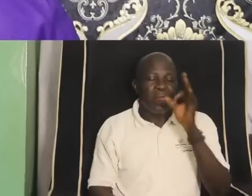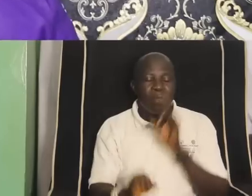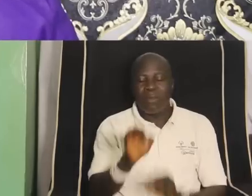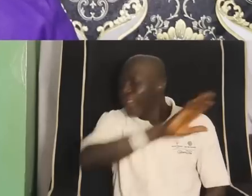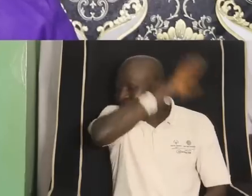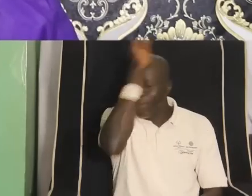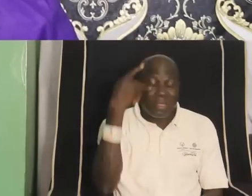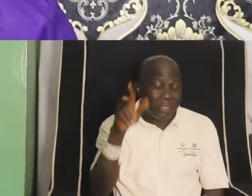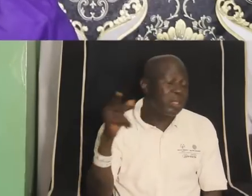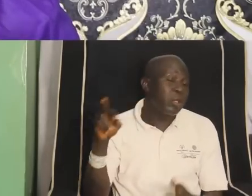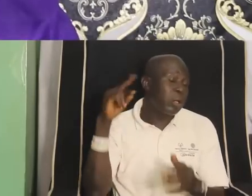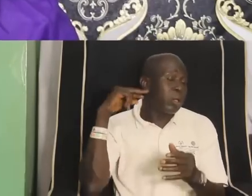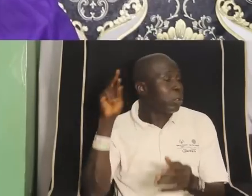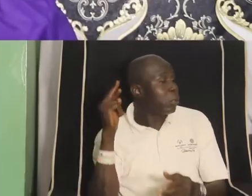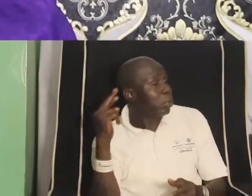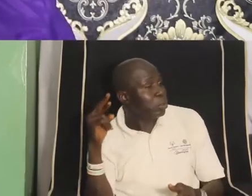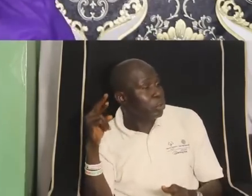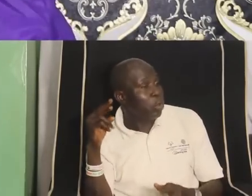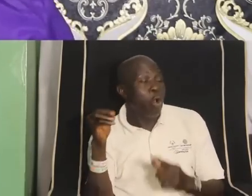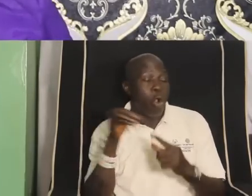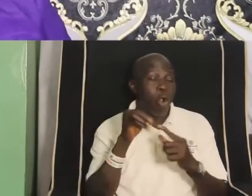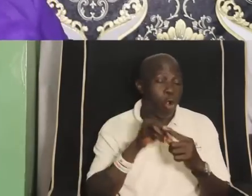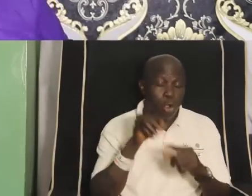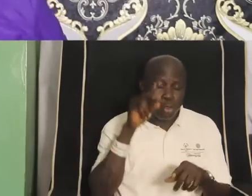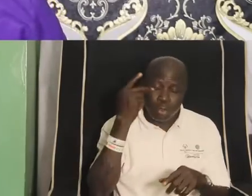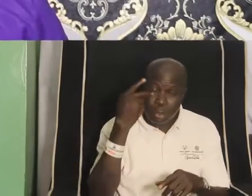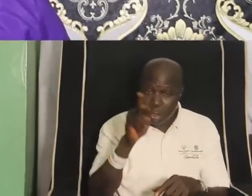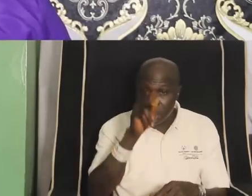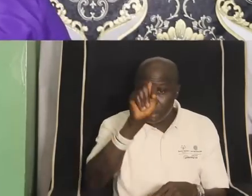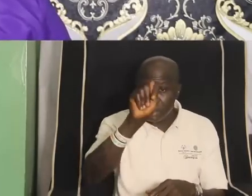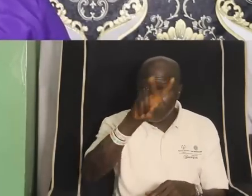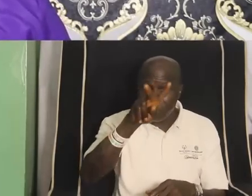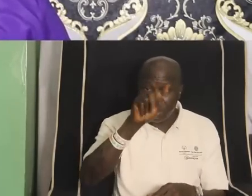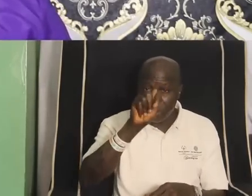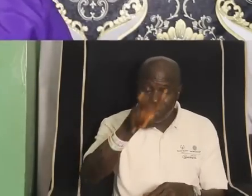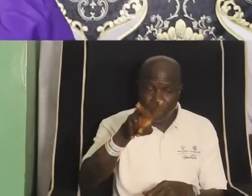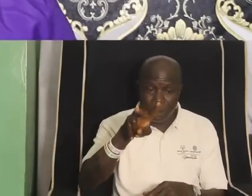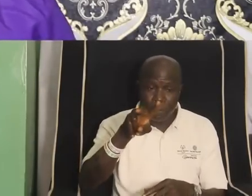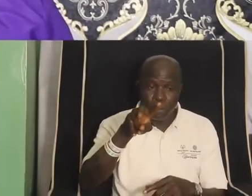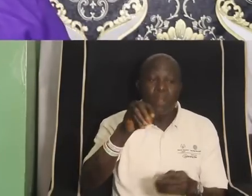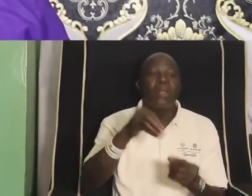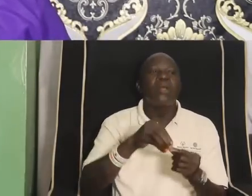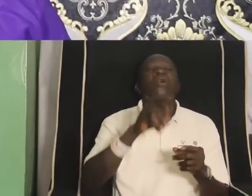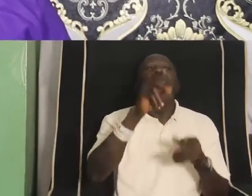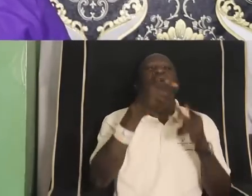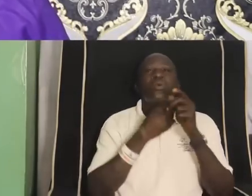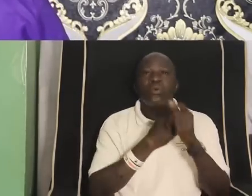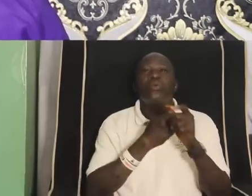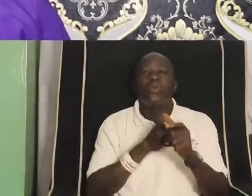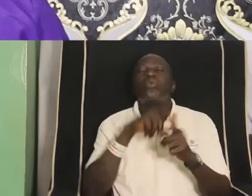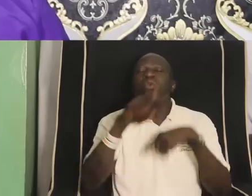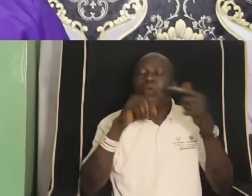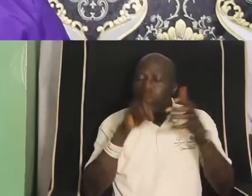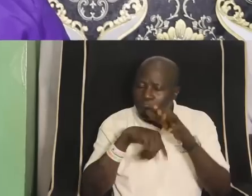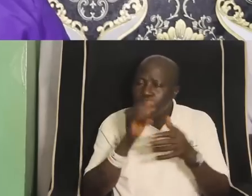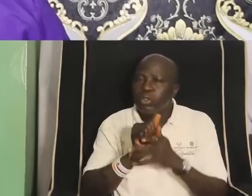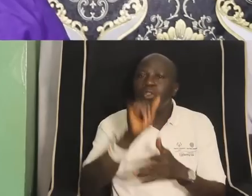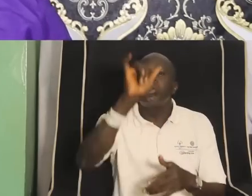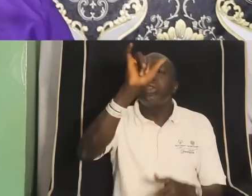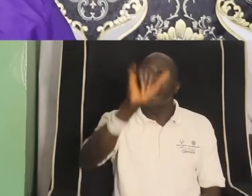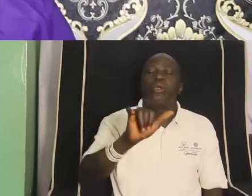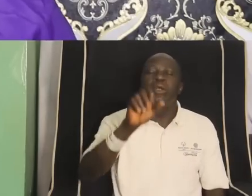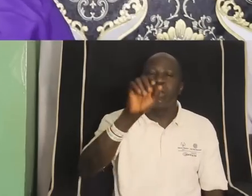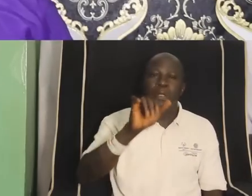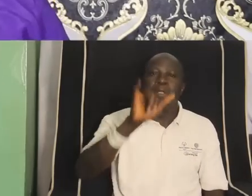wa you cannot listen to radio station abo yi ti fi e wo lola laaro now watch your television where you are sare lo si YouTube wa quickly go to